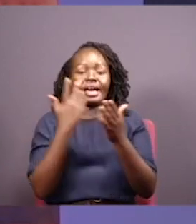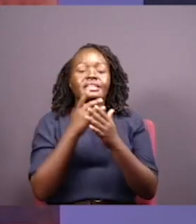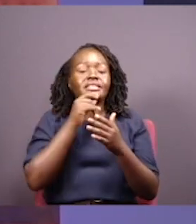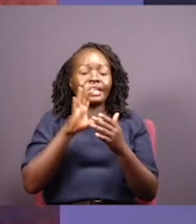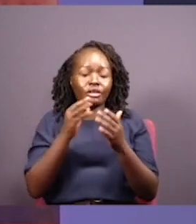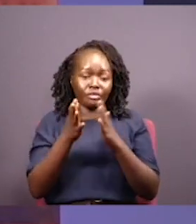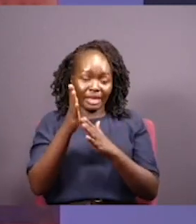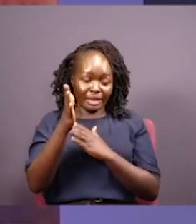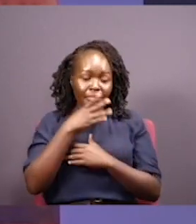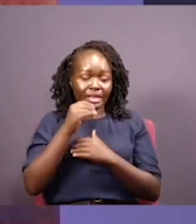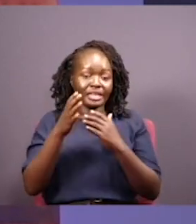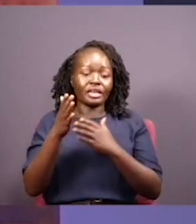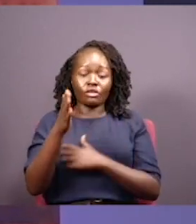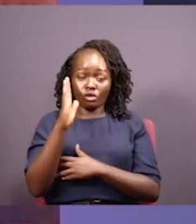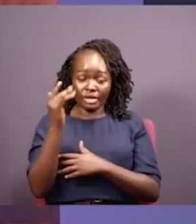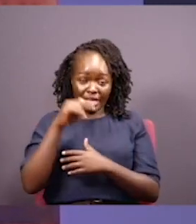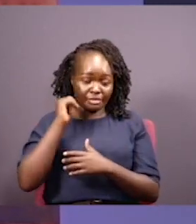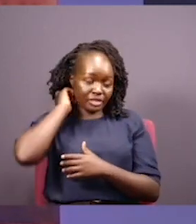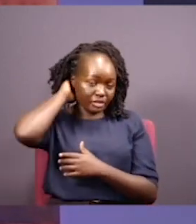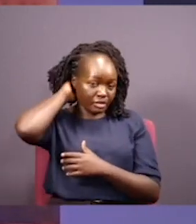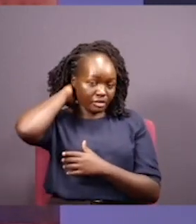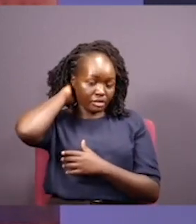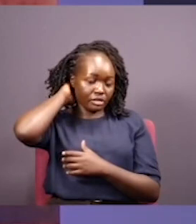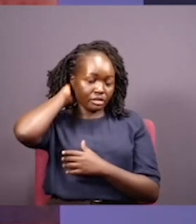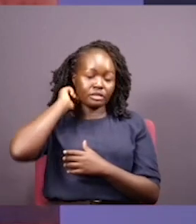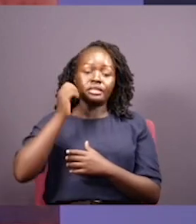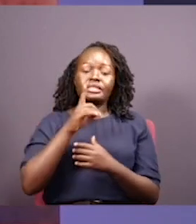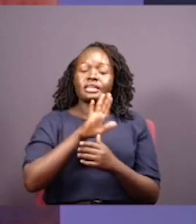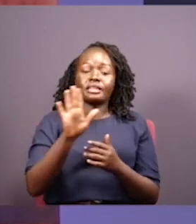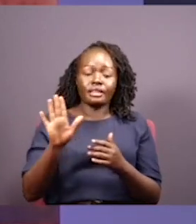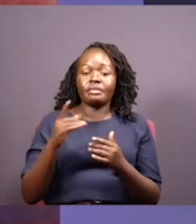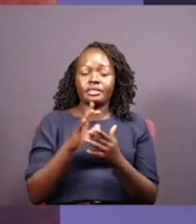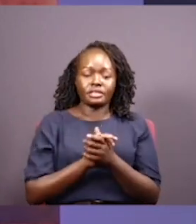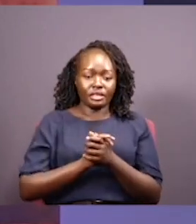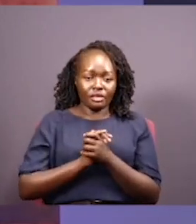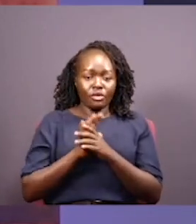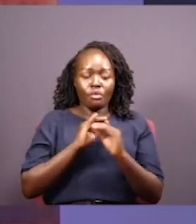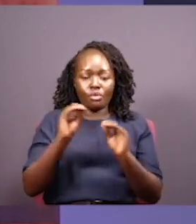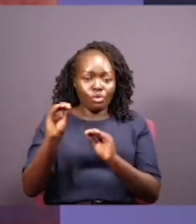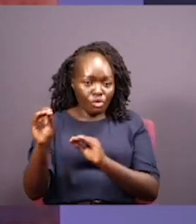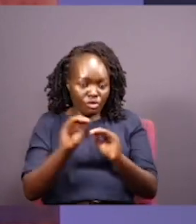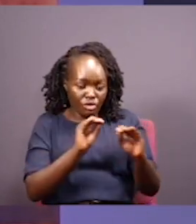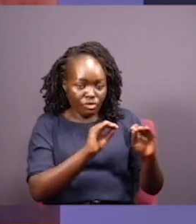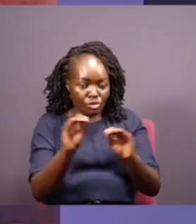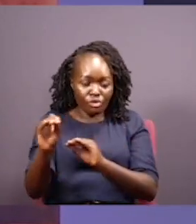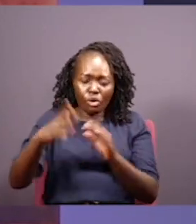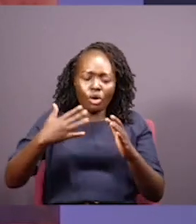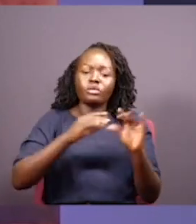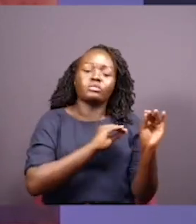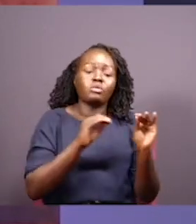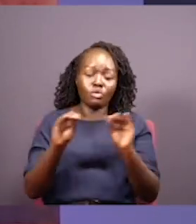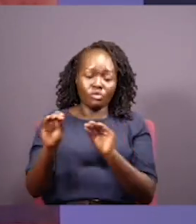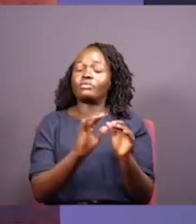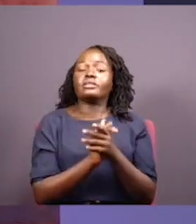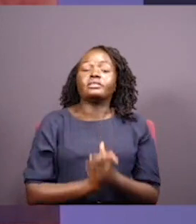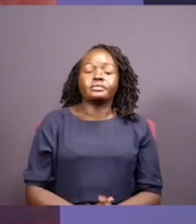comes. In other words, he was telling them this, be on the move. Always be on the move. You